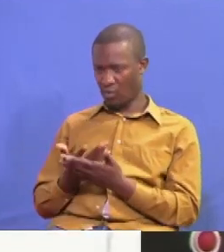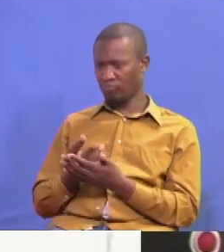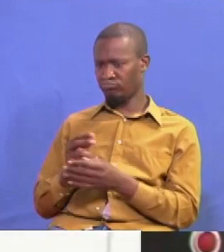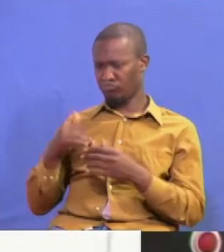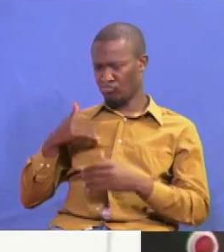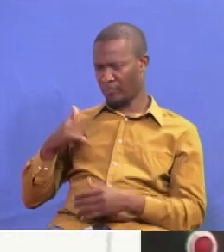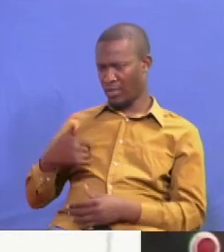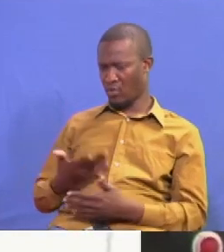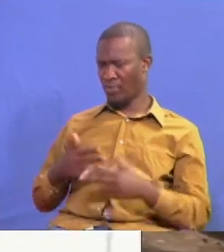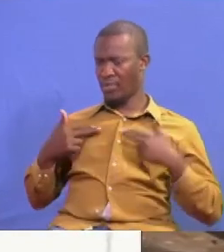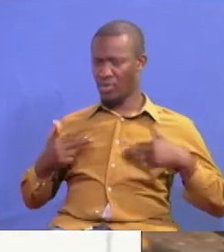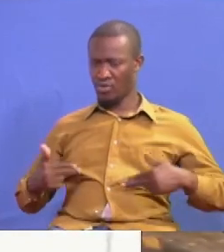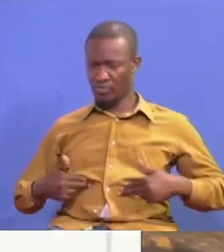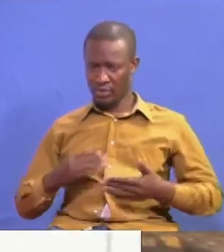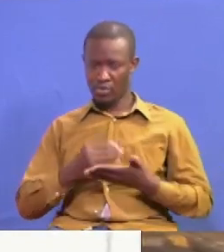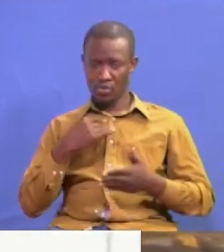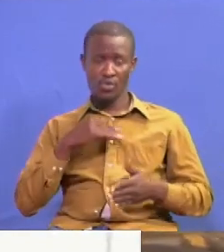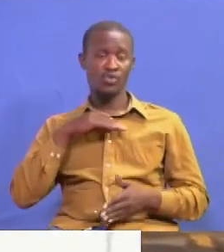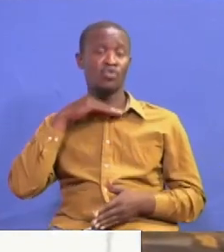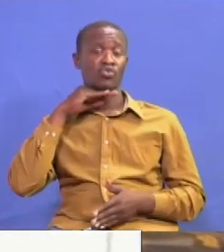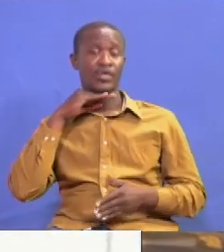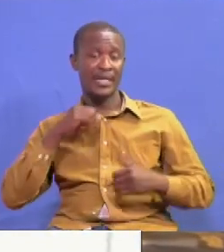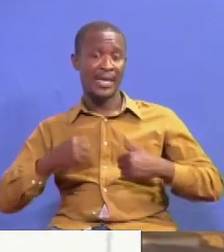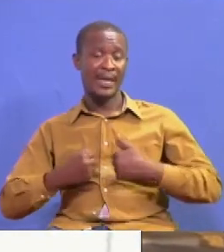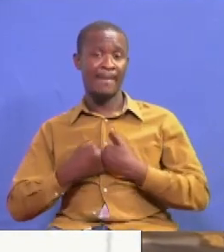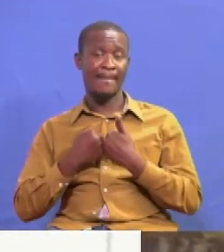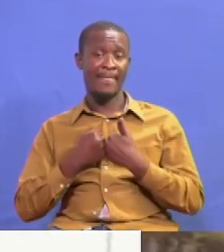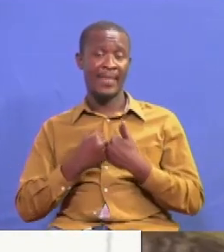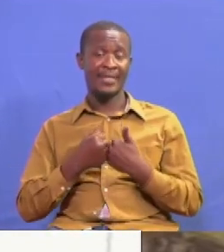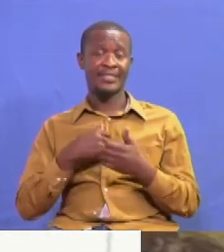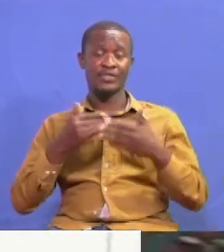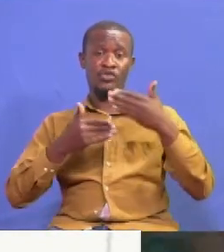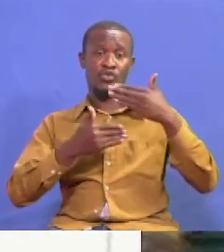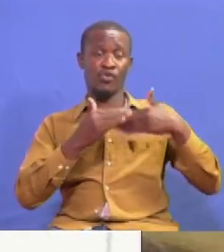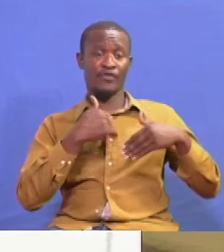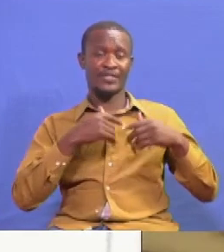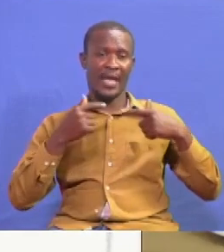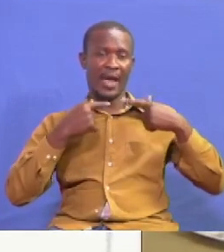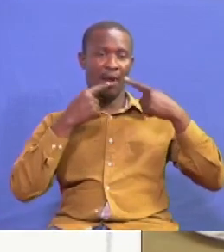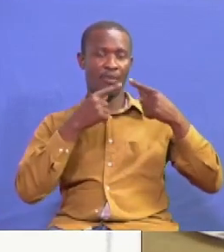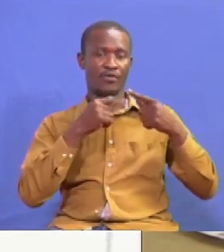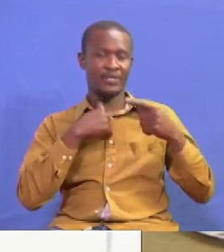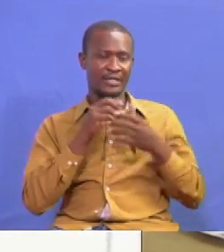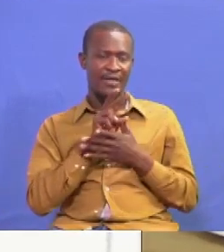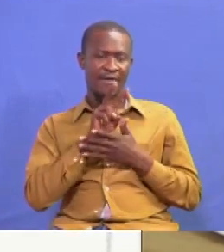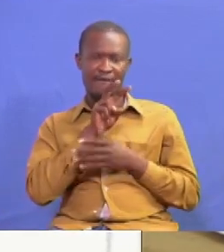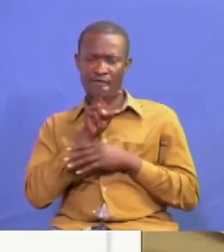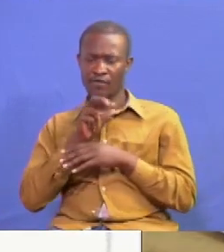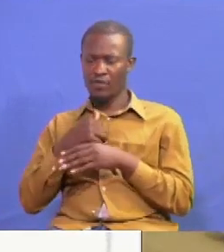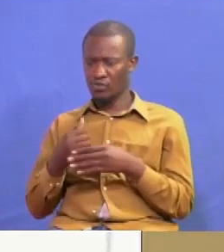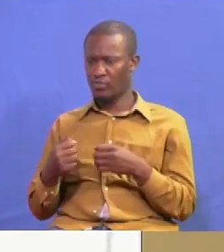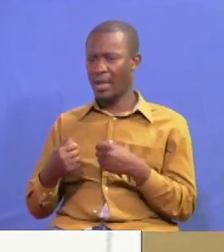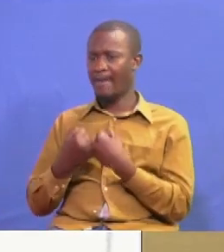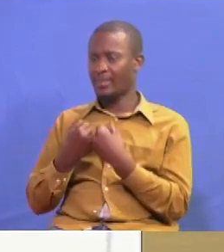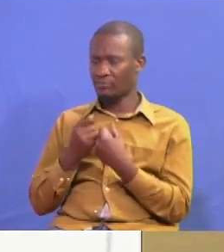the bodies of students who died in the tragic Maungu accident as the university announced viewing of the bodies to be done